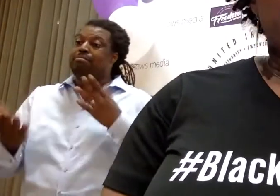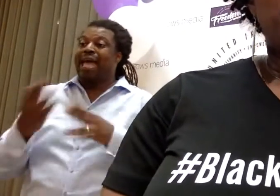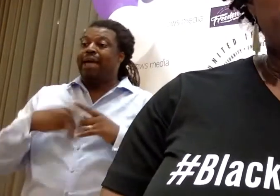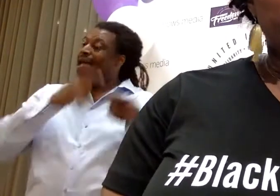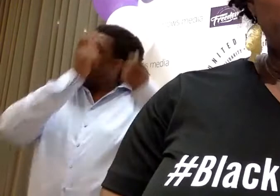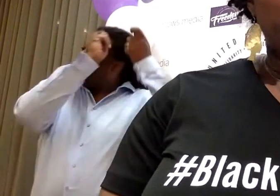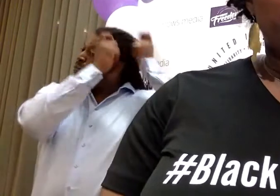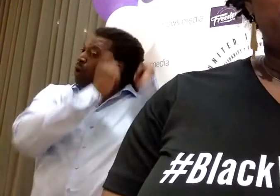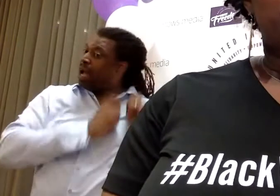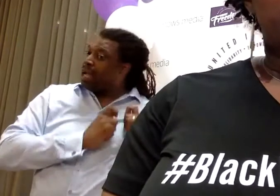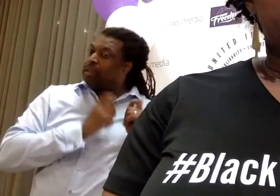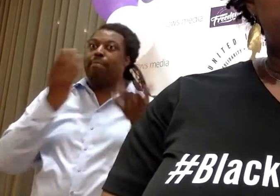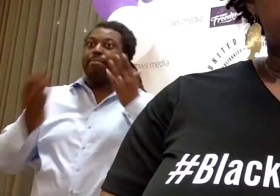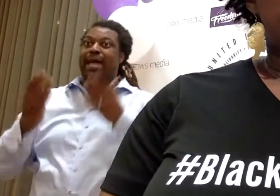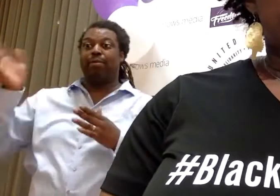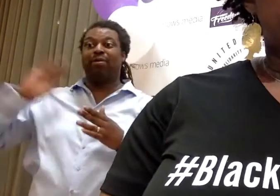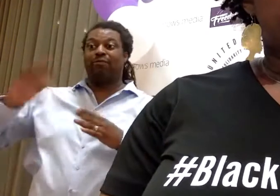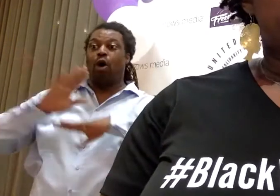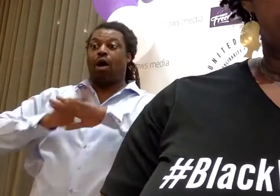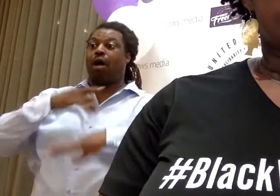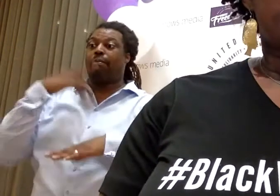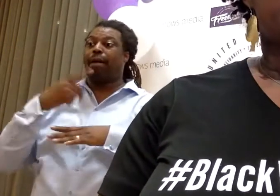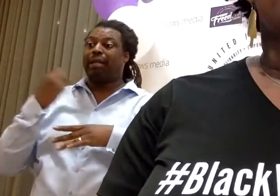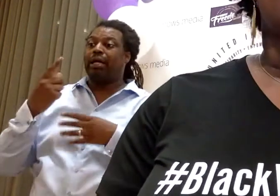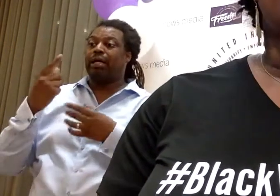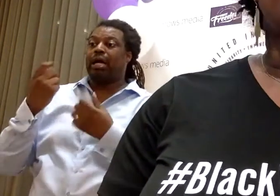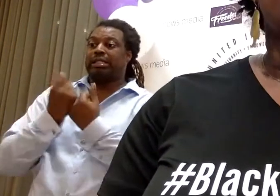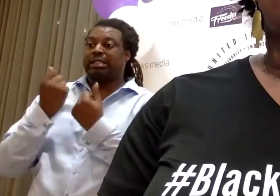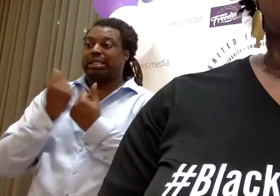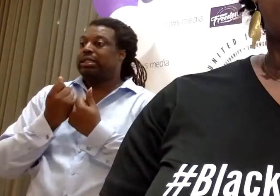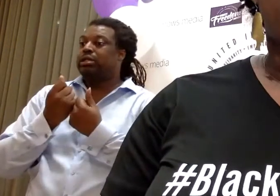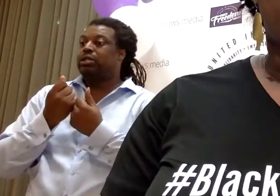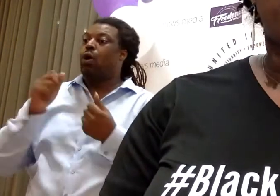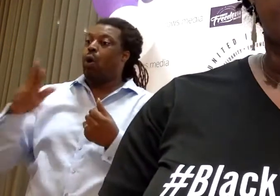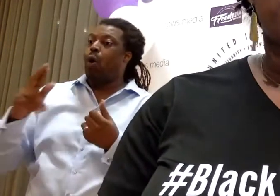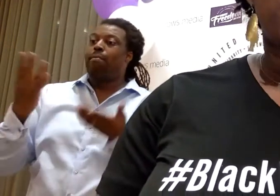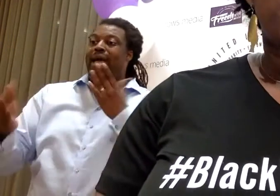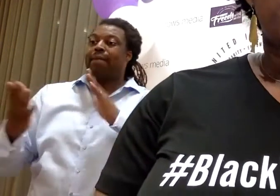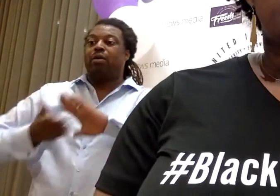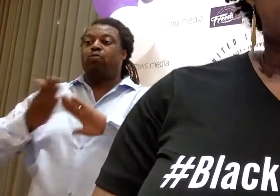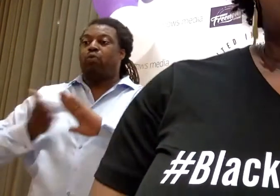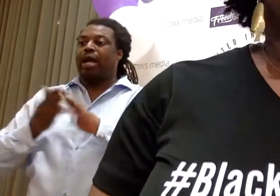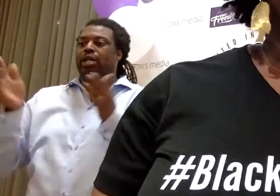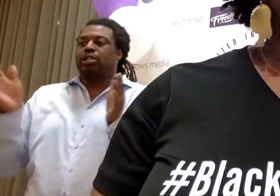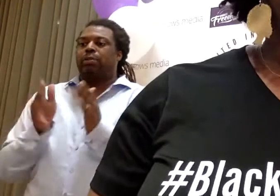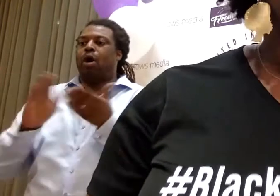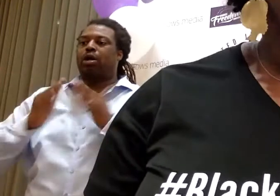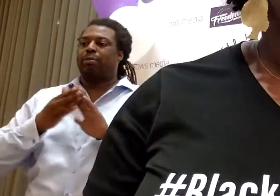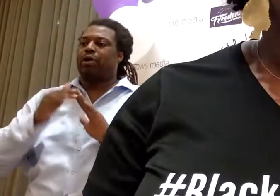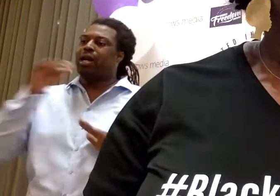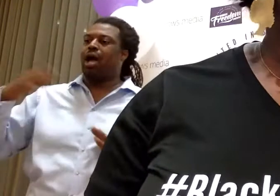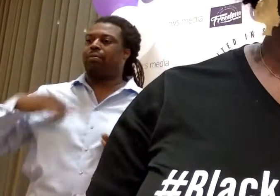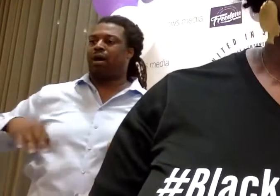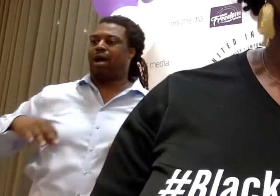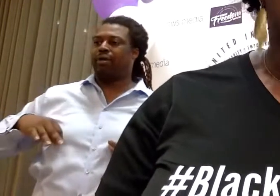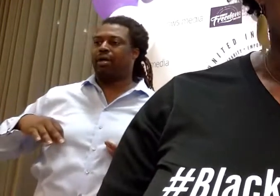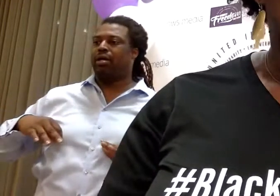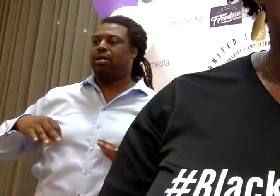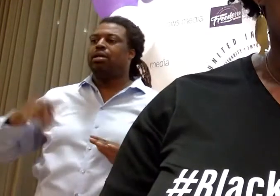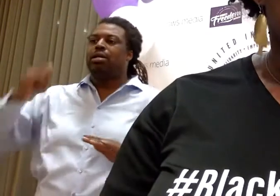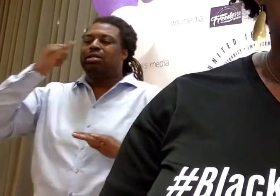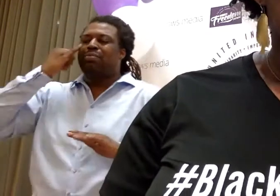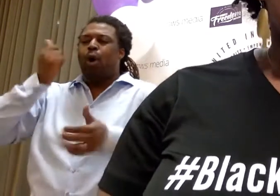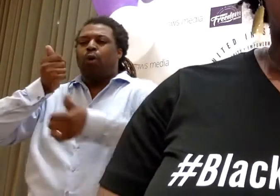braids, may have been on public assistance, or may have even run a small community nonprofit. So what if she were in the